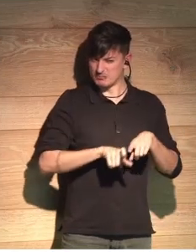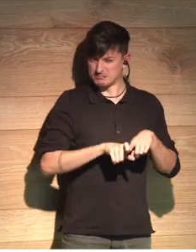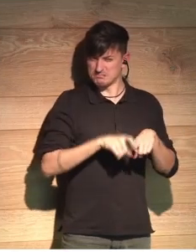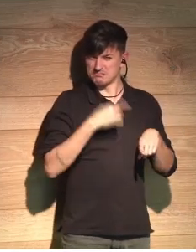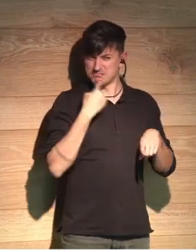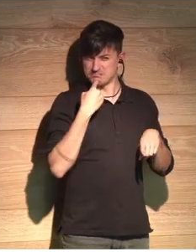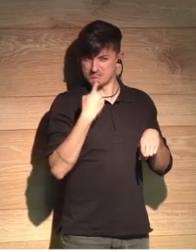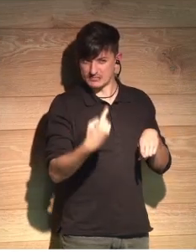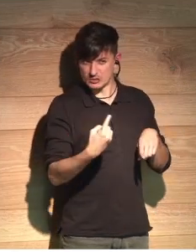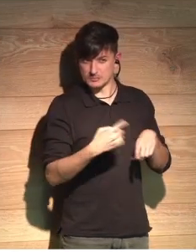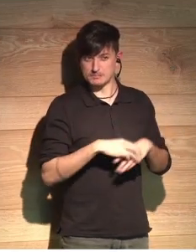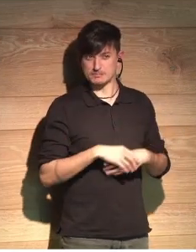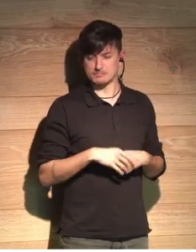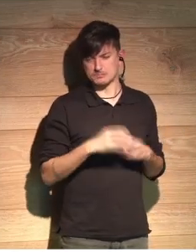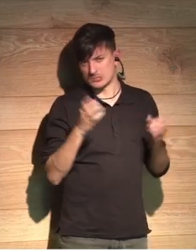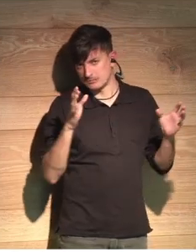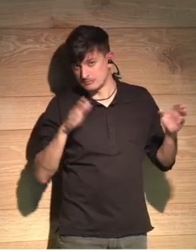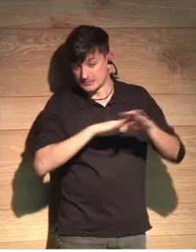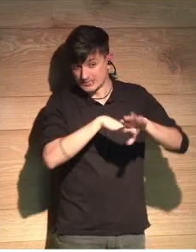there are Christmas decorations.